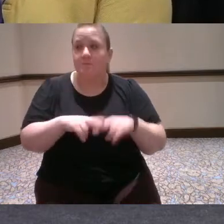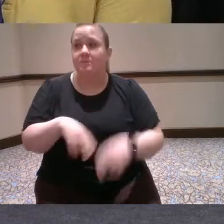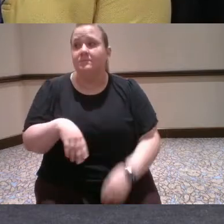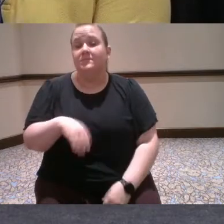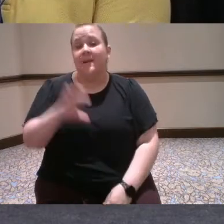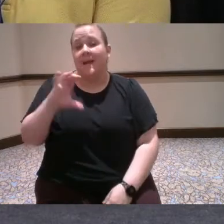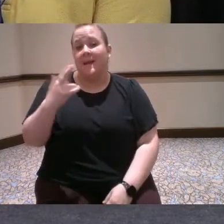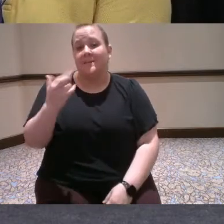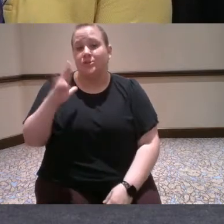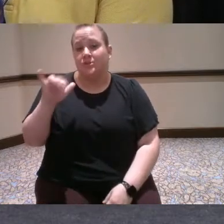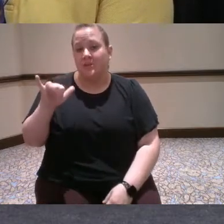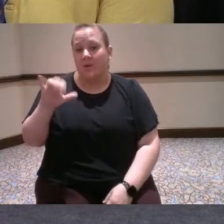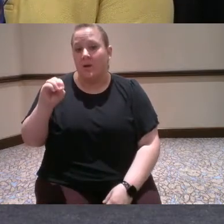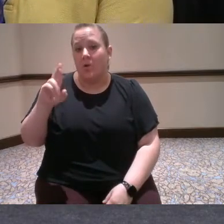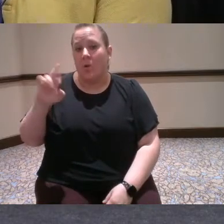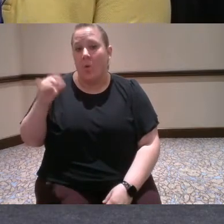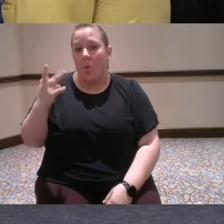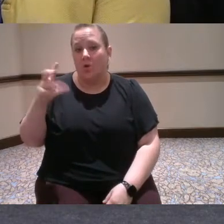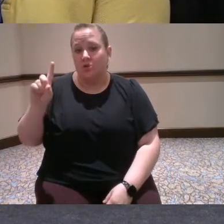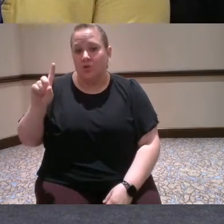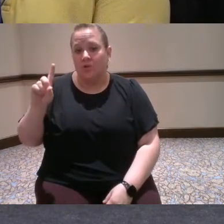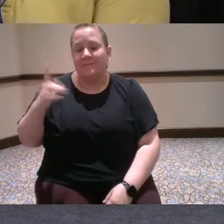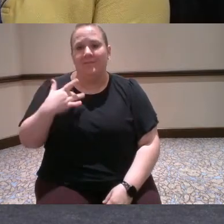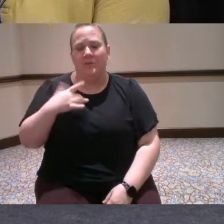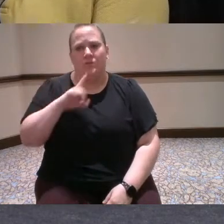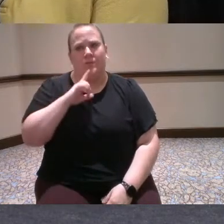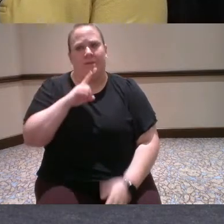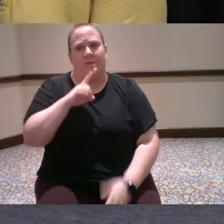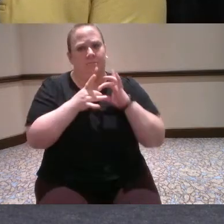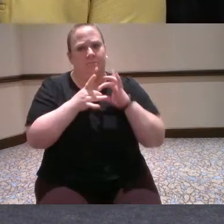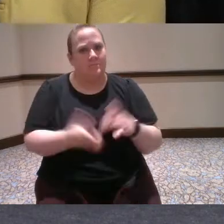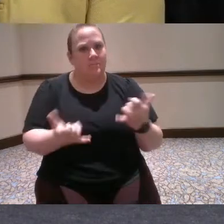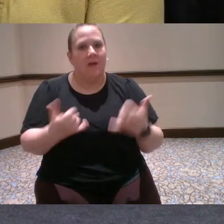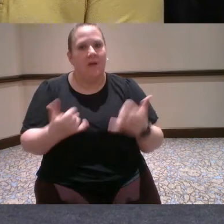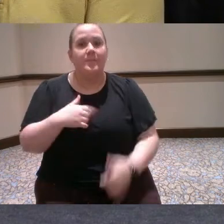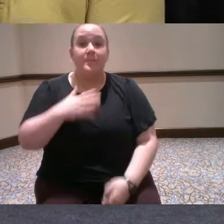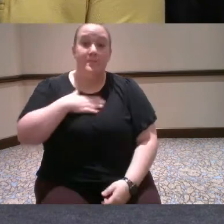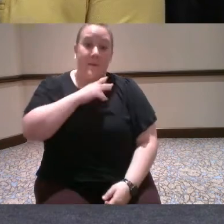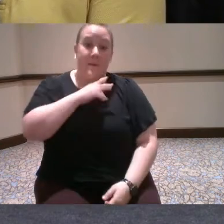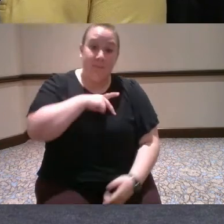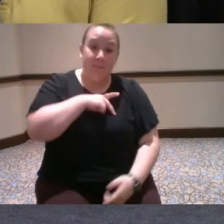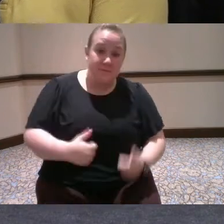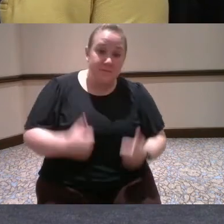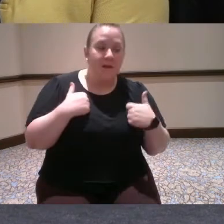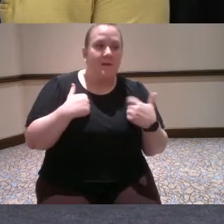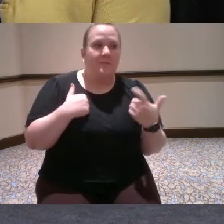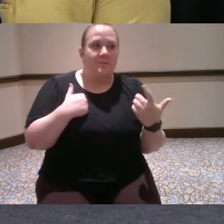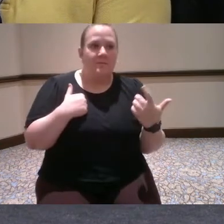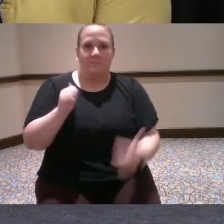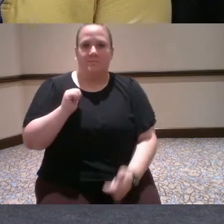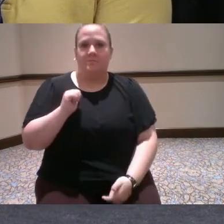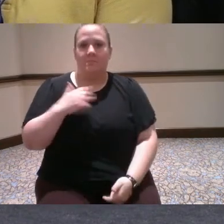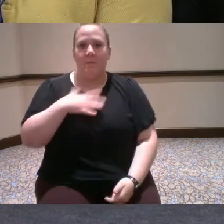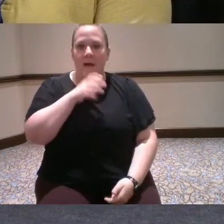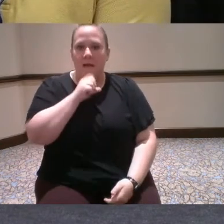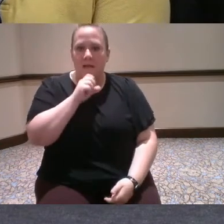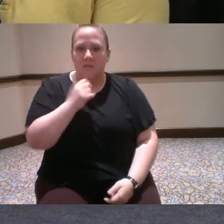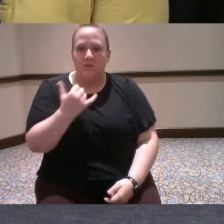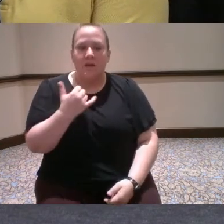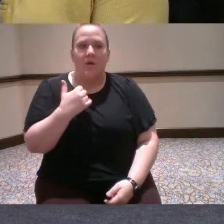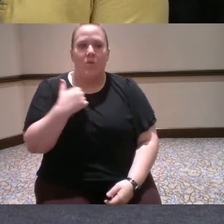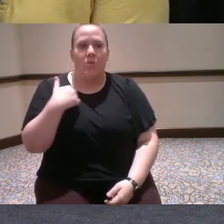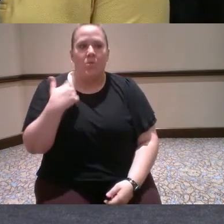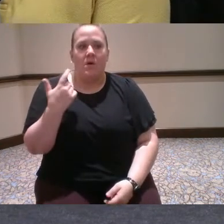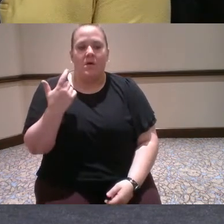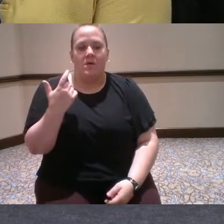Orchard does feel very relevant. Mm. You know, it's I mean, it's relevant in my personal life because I'm of an age where I